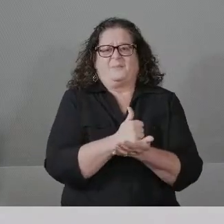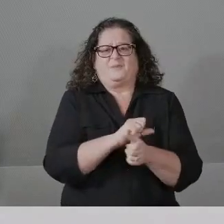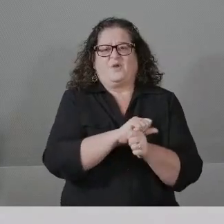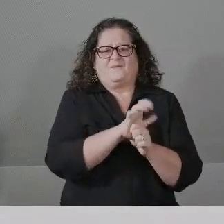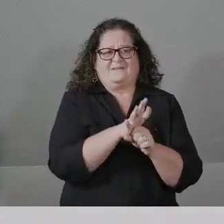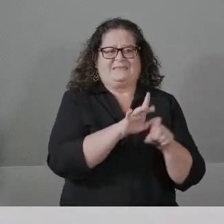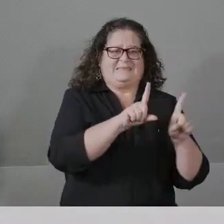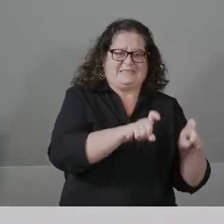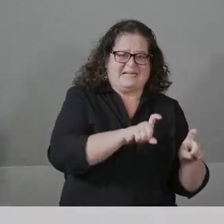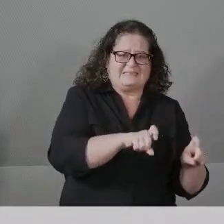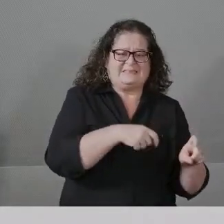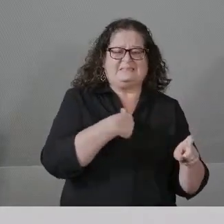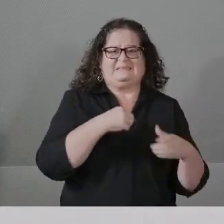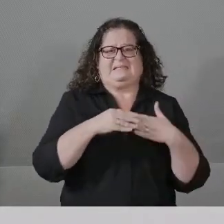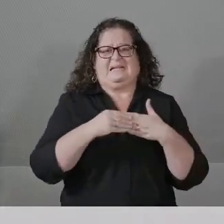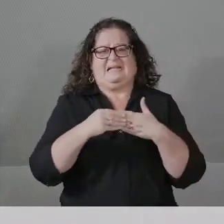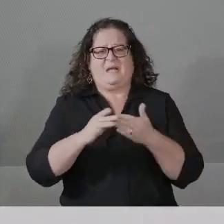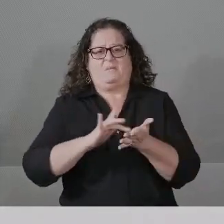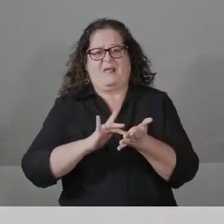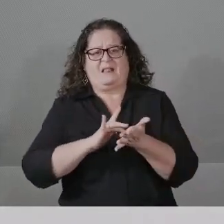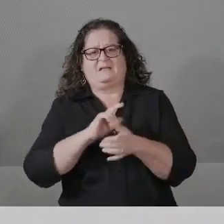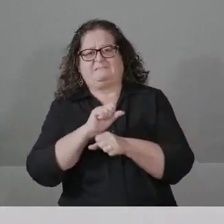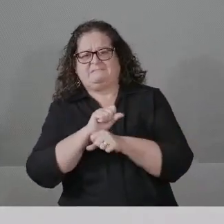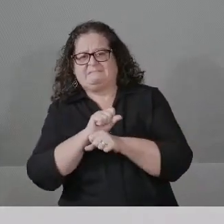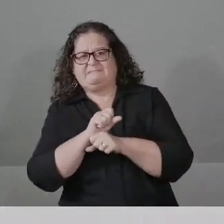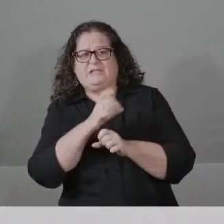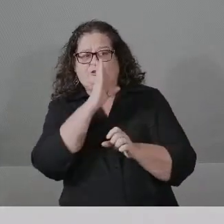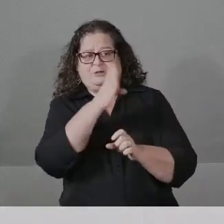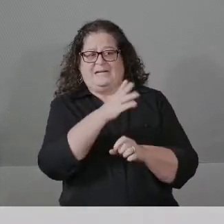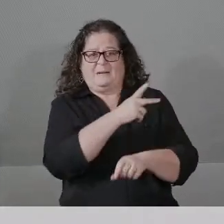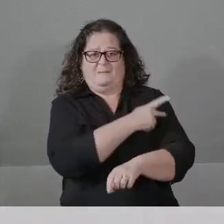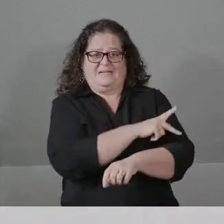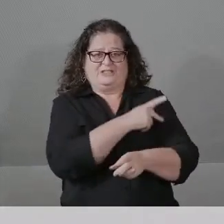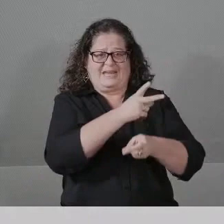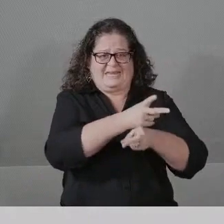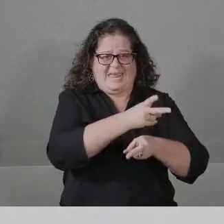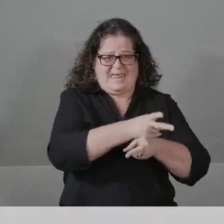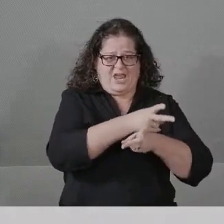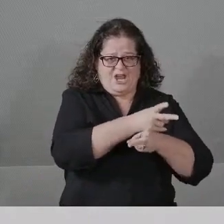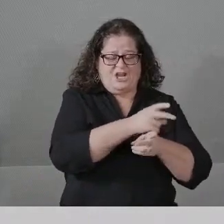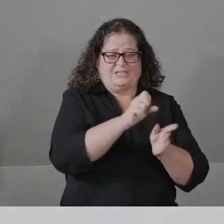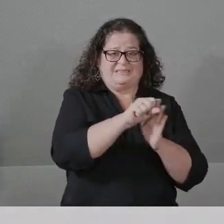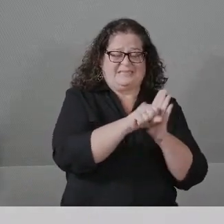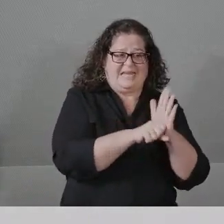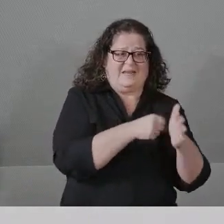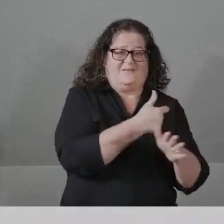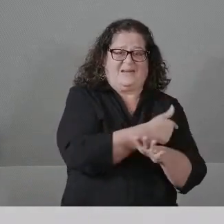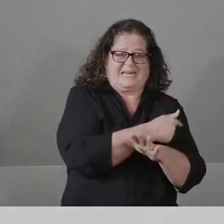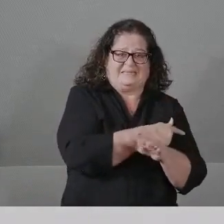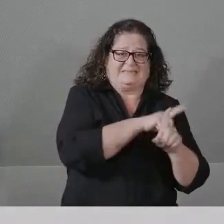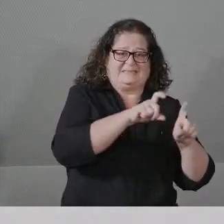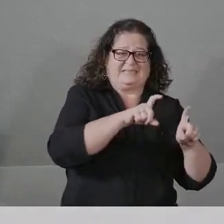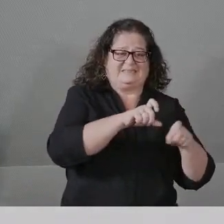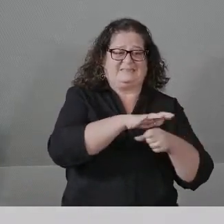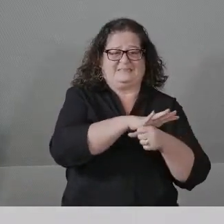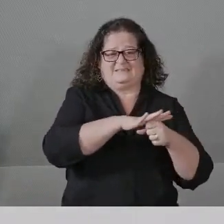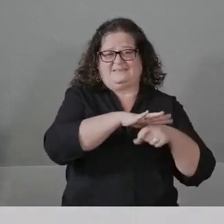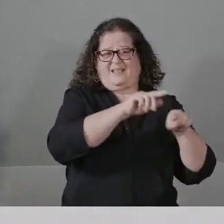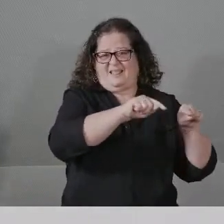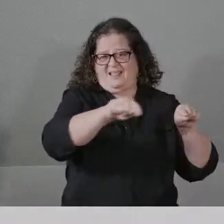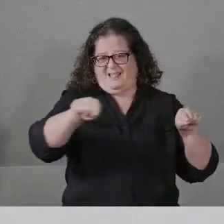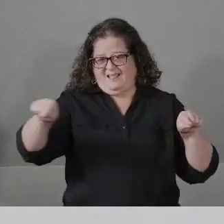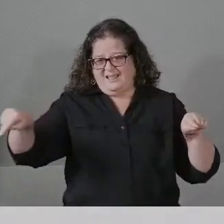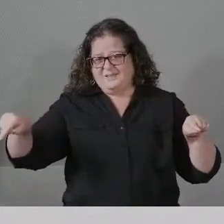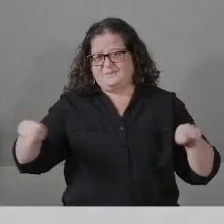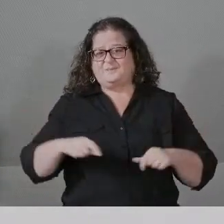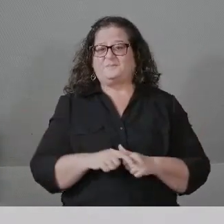medical direction and the direct patient care at our state vaccine and testing sites. So I am